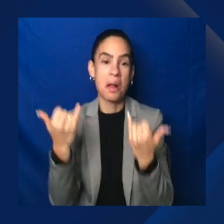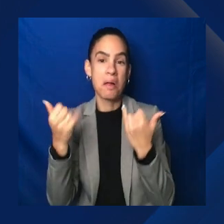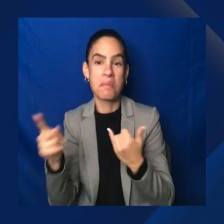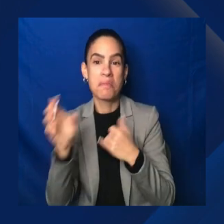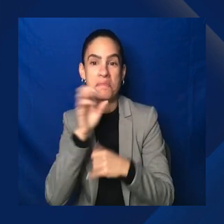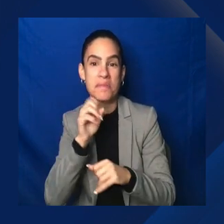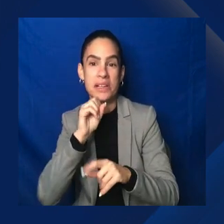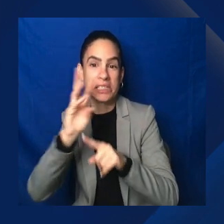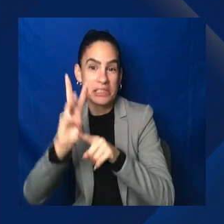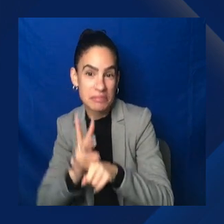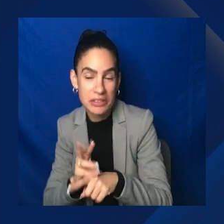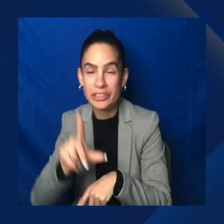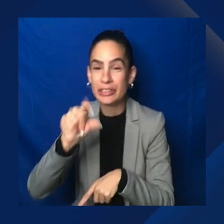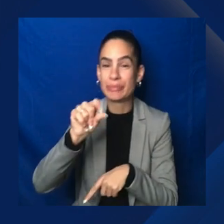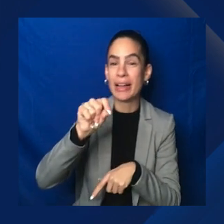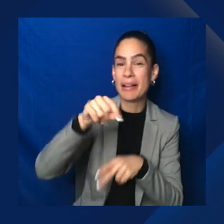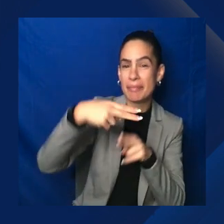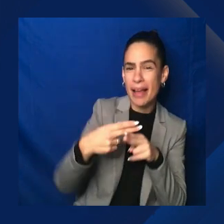his milestones.